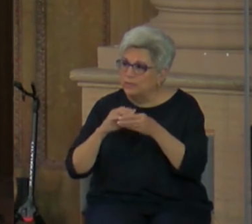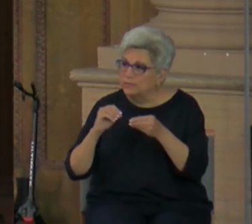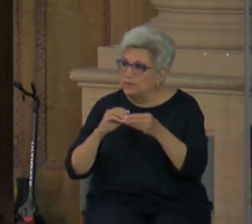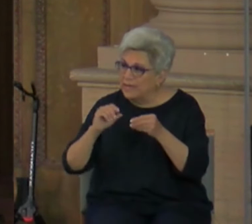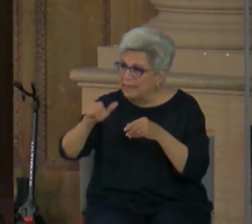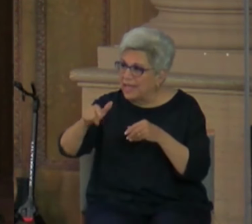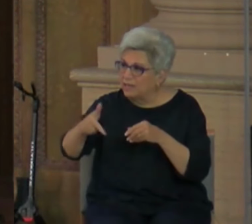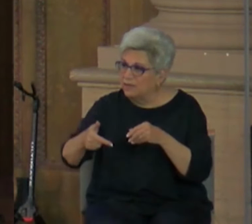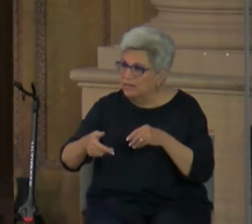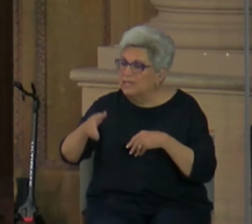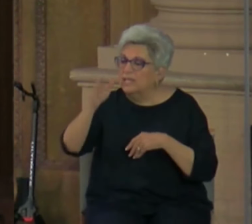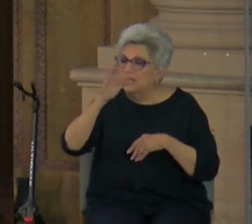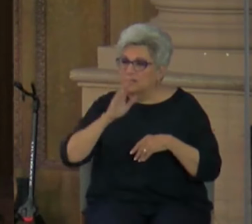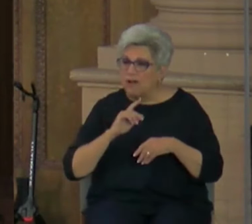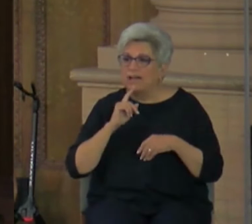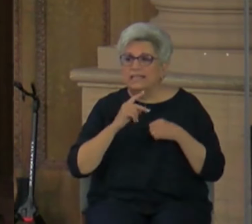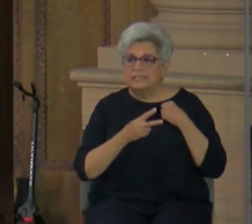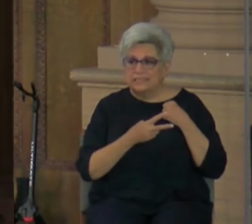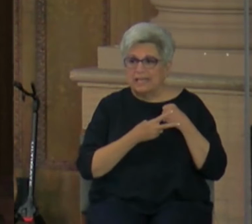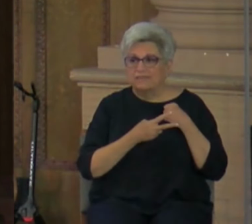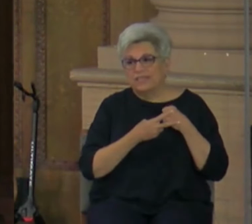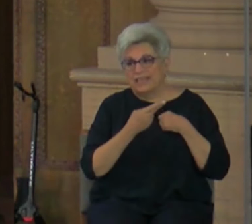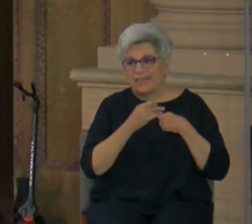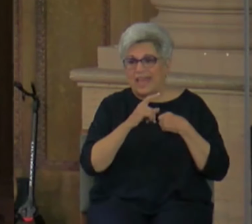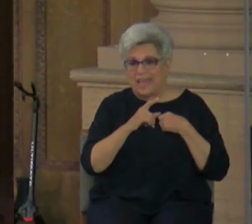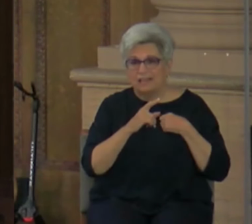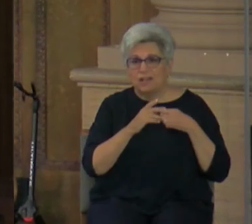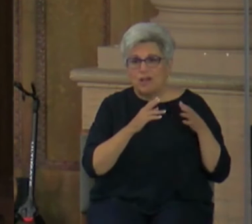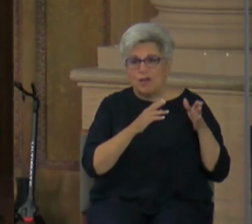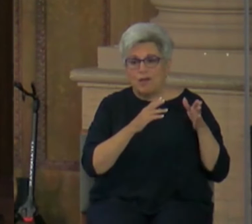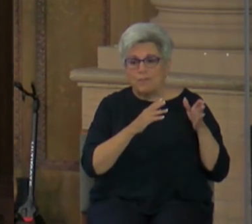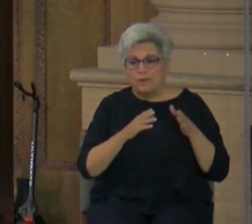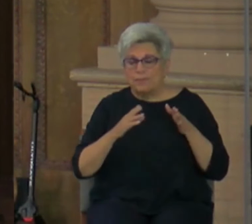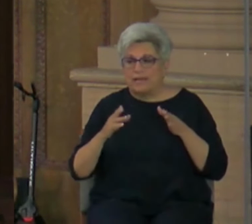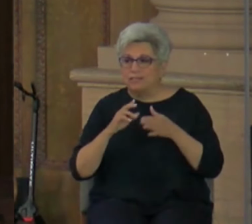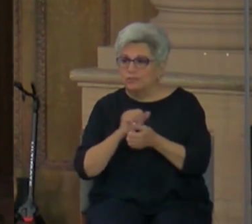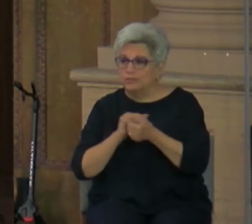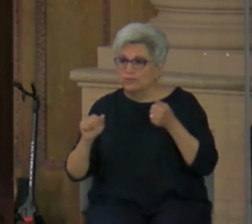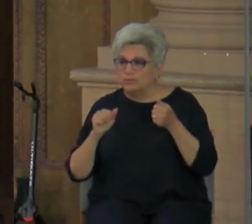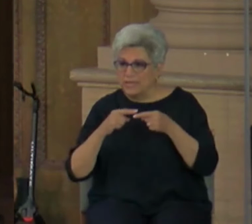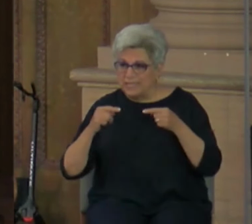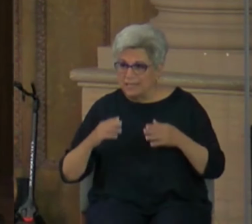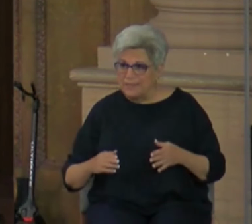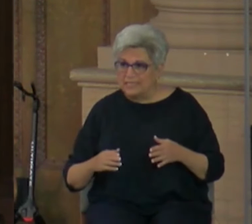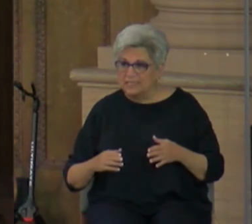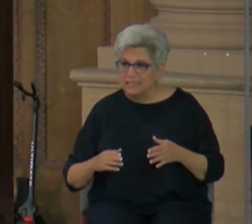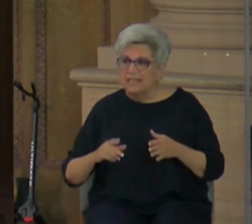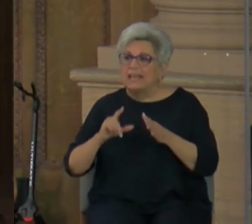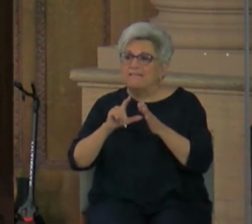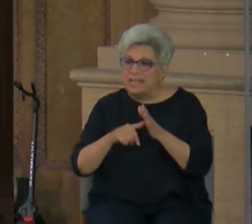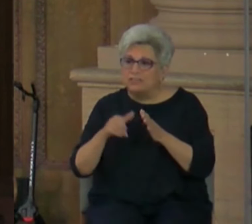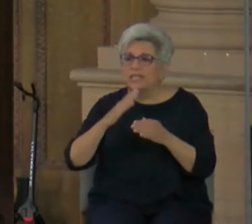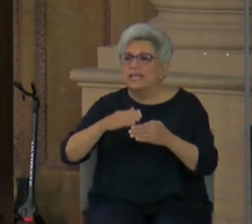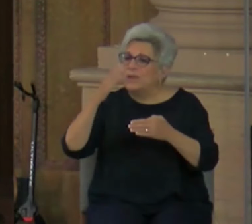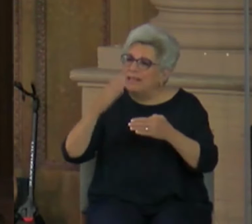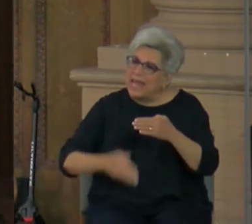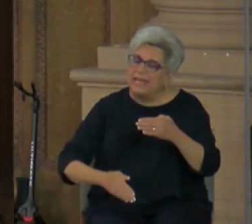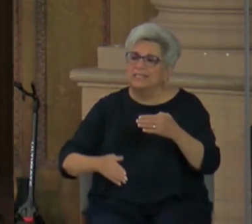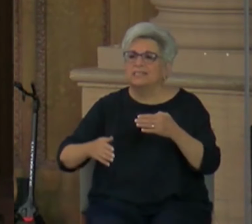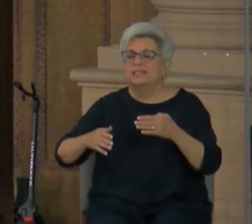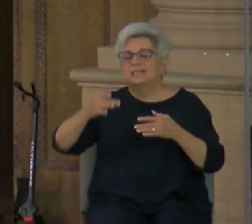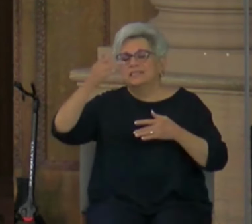God is storing up the hail, as it were. He's preparing for that day when he'll put an end to chaos and disease and sin